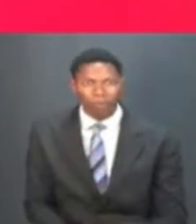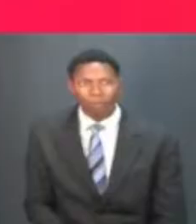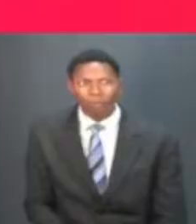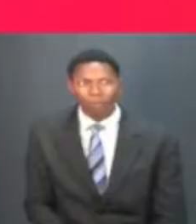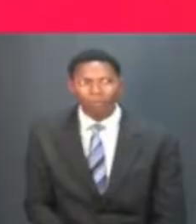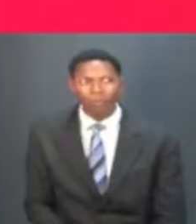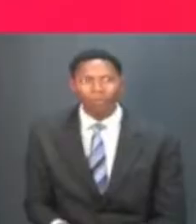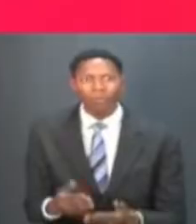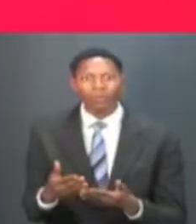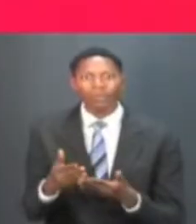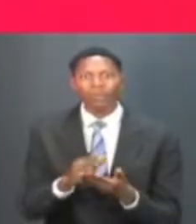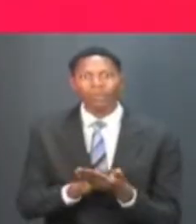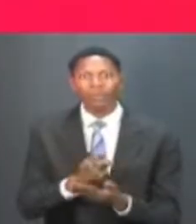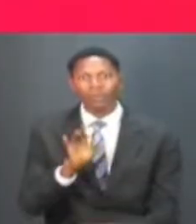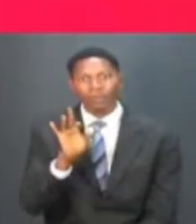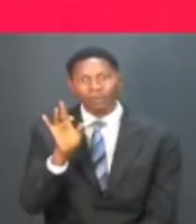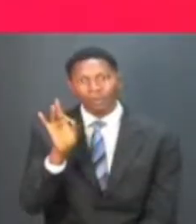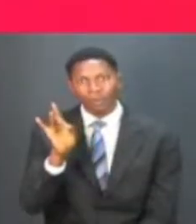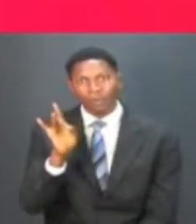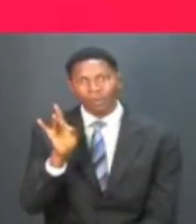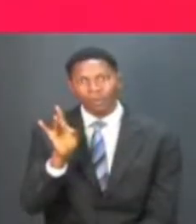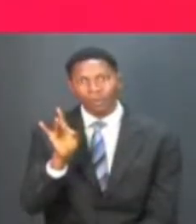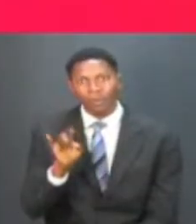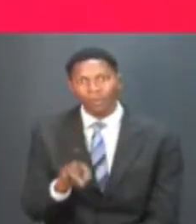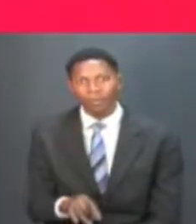Page 8.